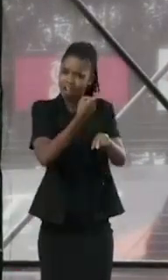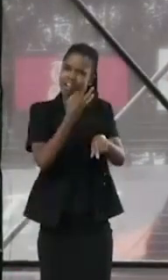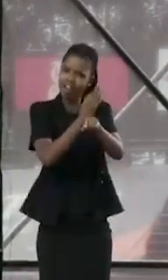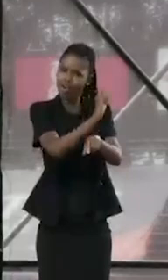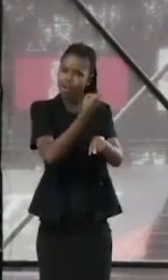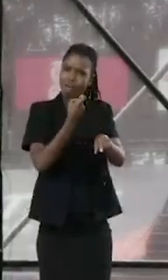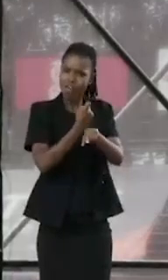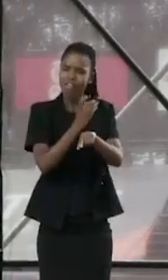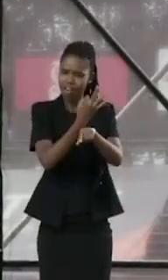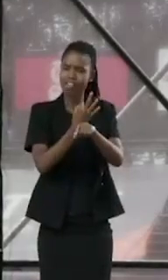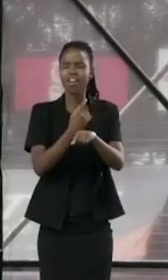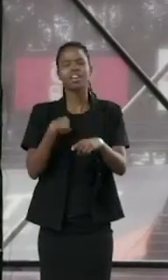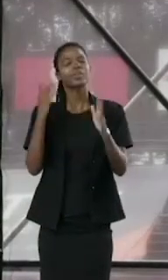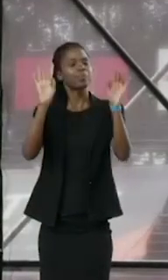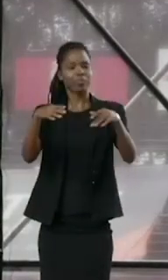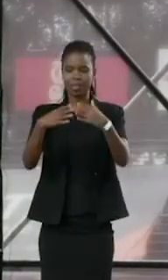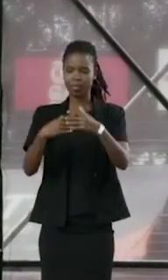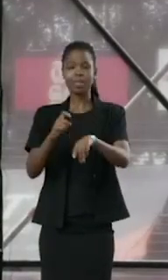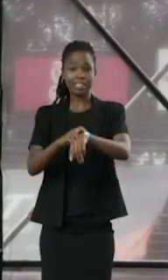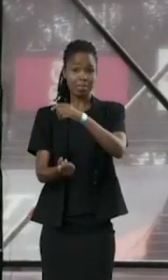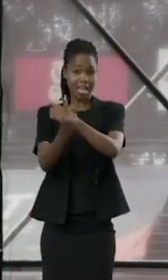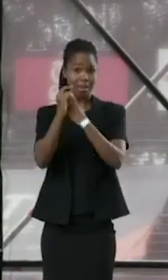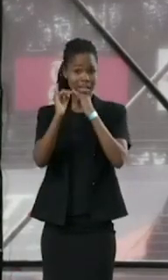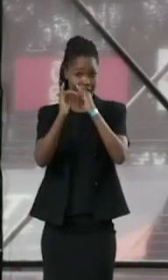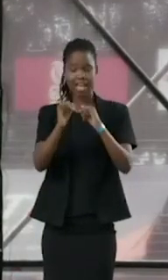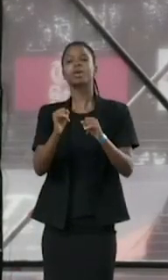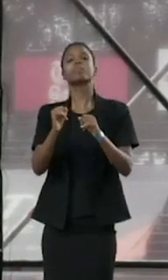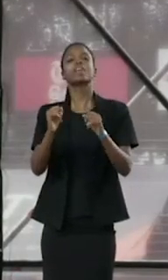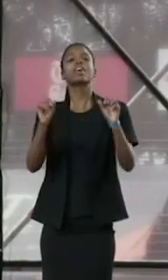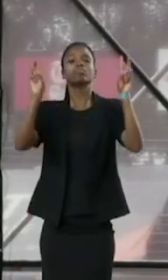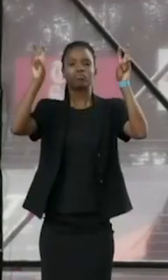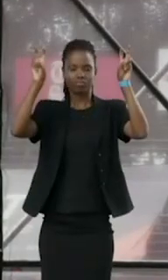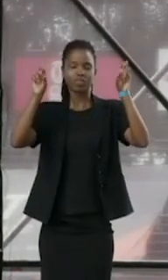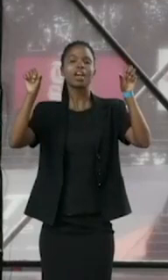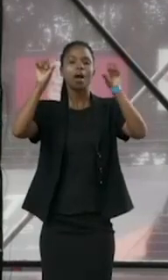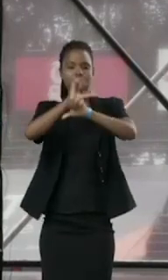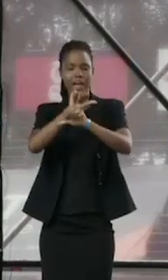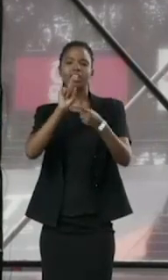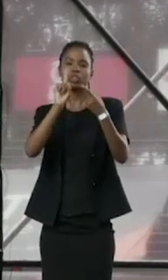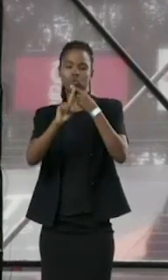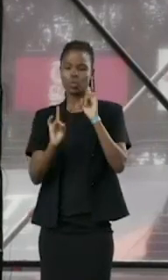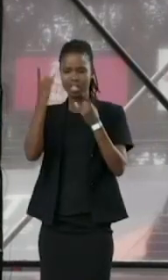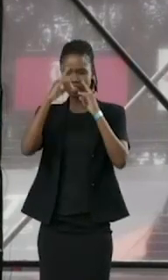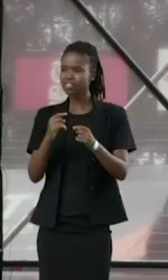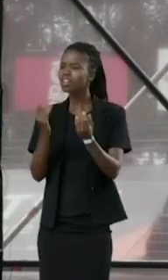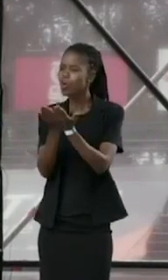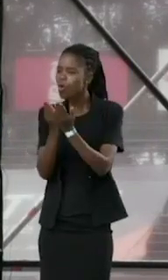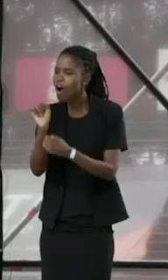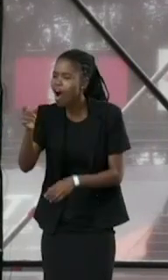So, and then one day the interview comes up, the Back to the City one, and then now people eventually at school start believing me. They're like,